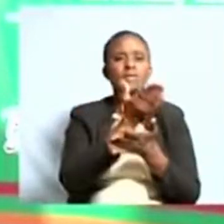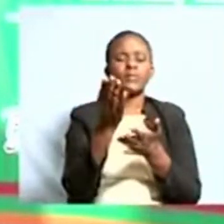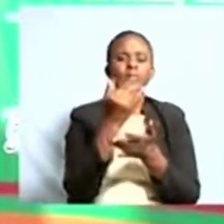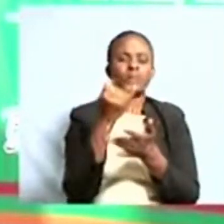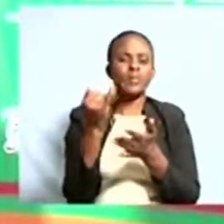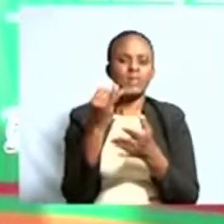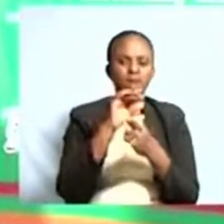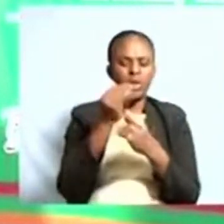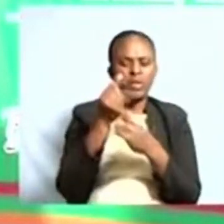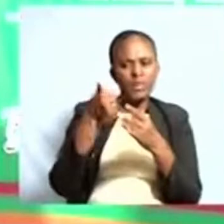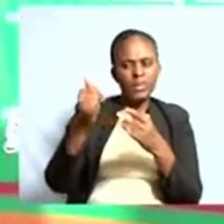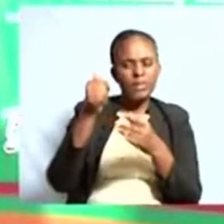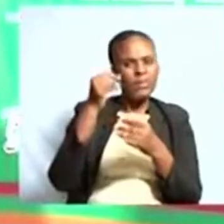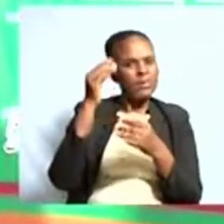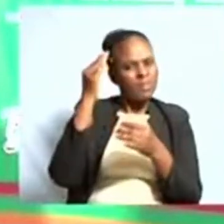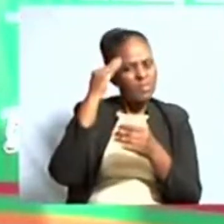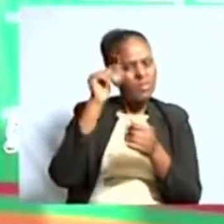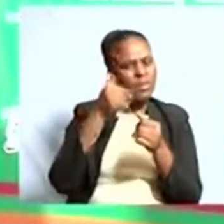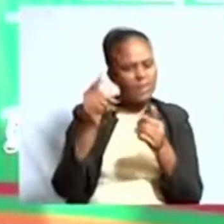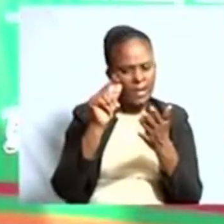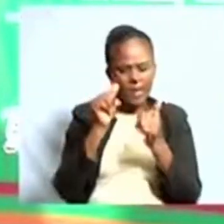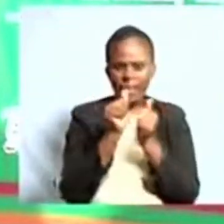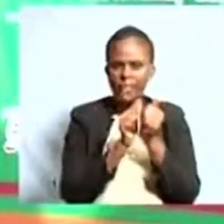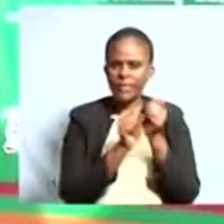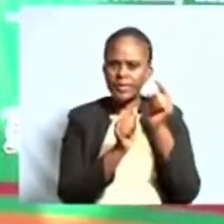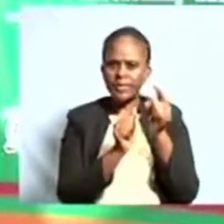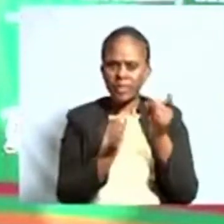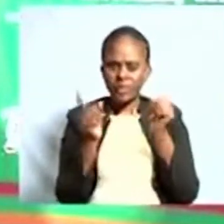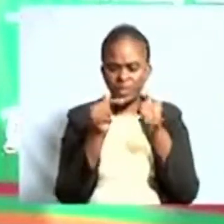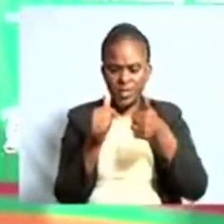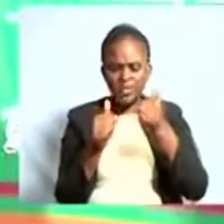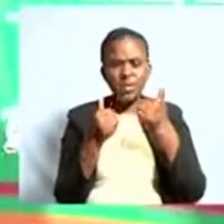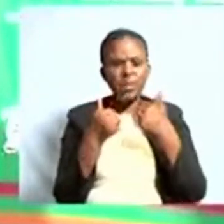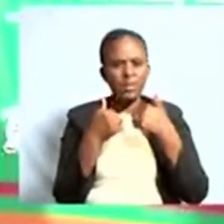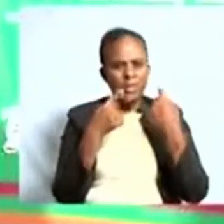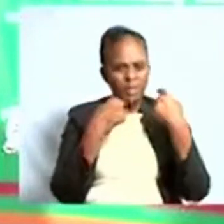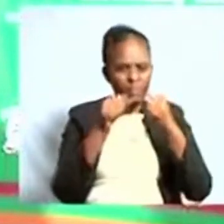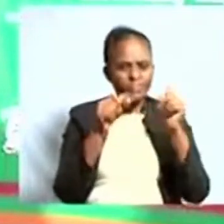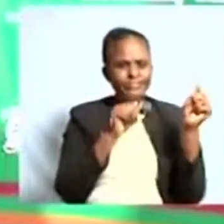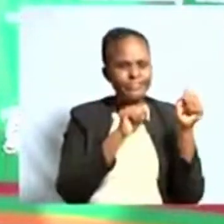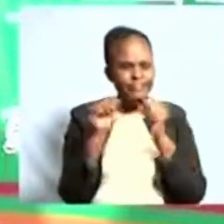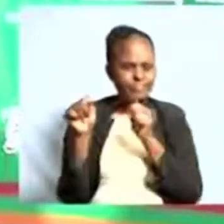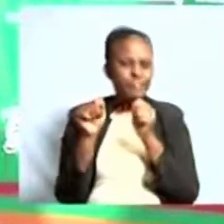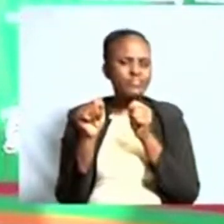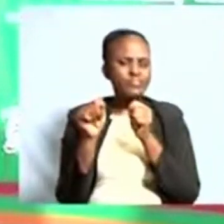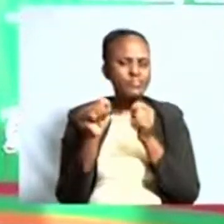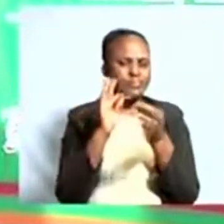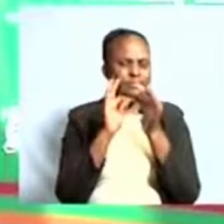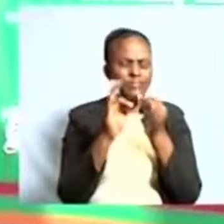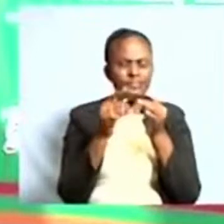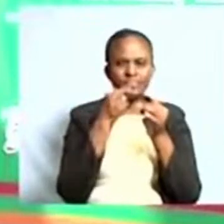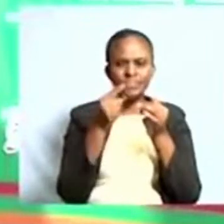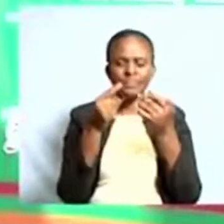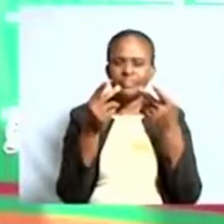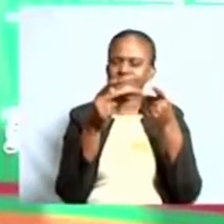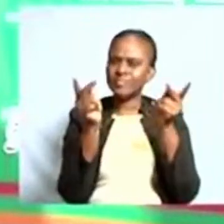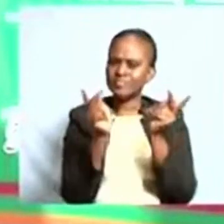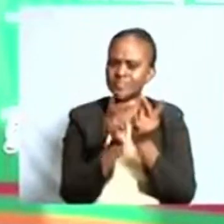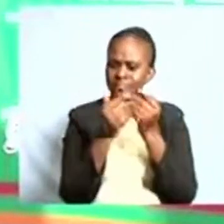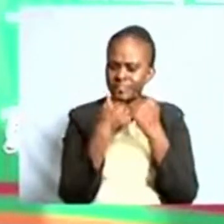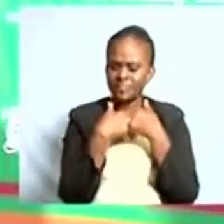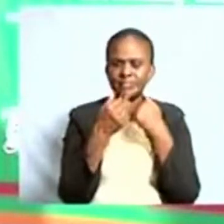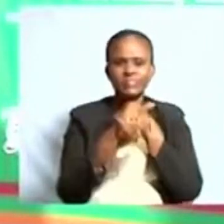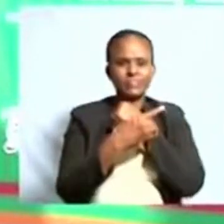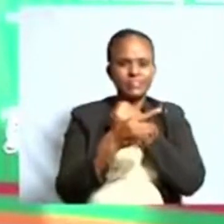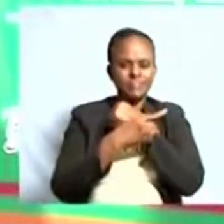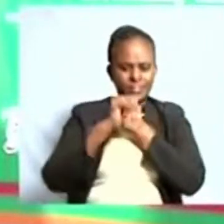know everything about intellectual property. Okay. So wherever they will be transferred, if you say let's have this unit and